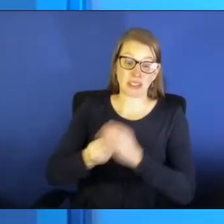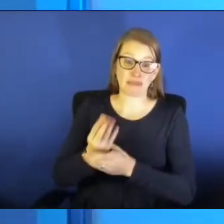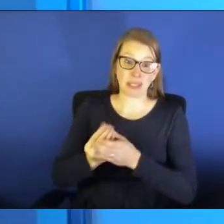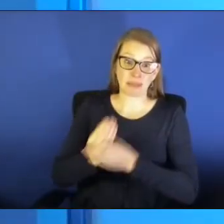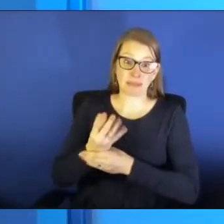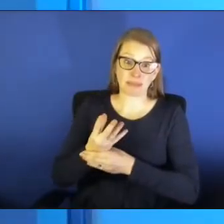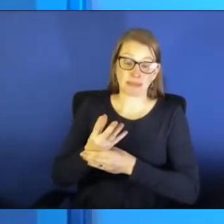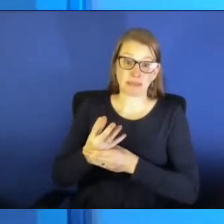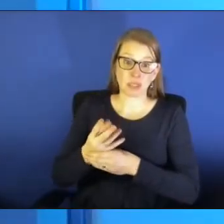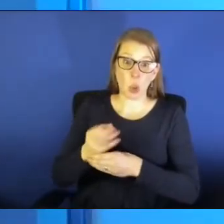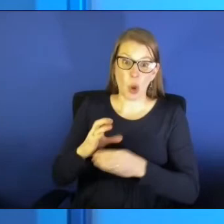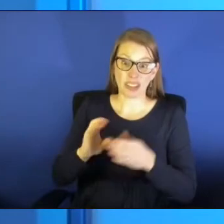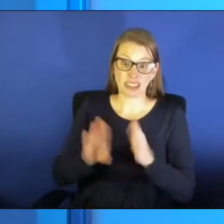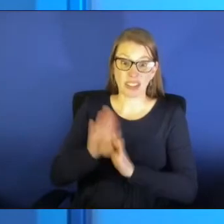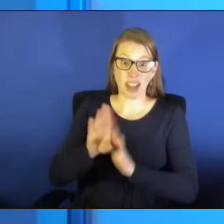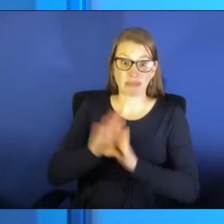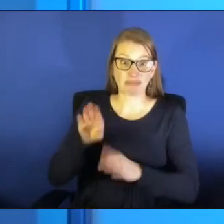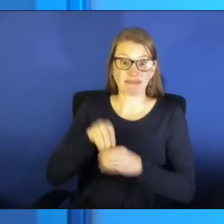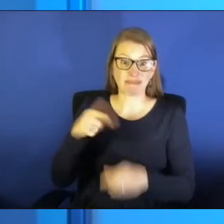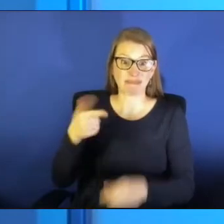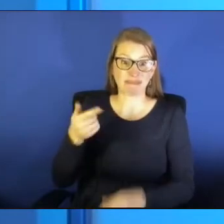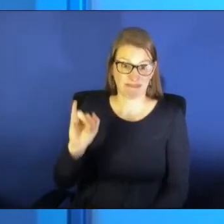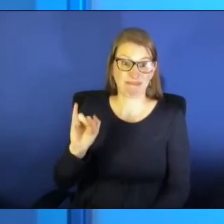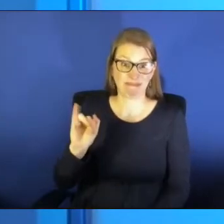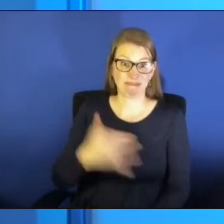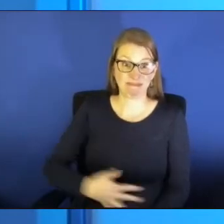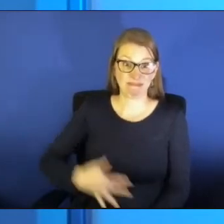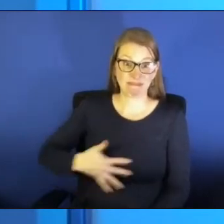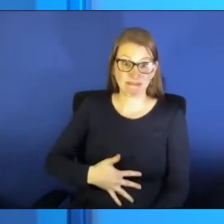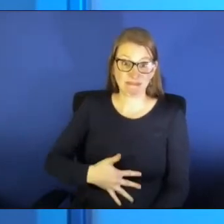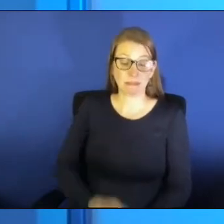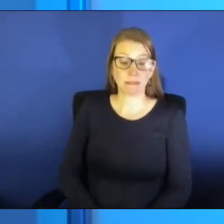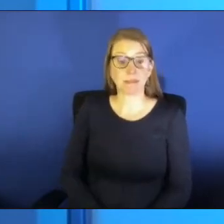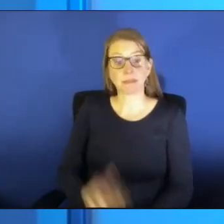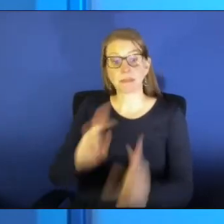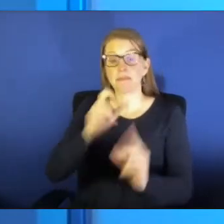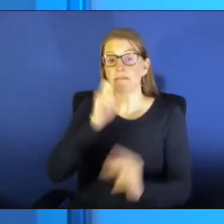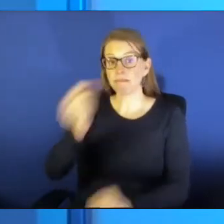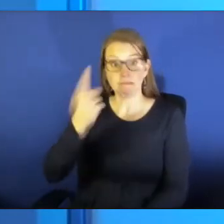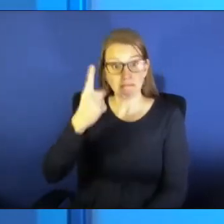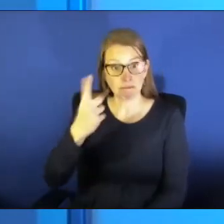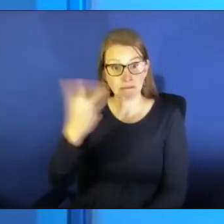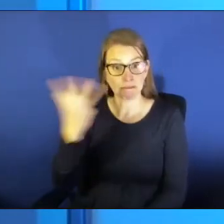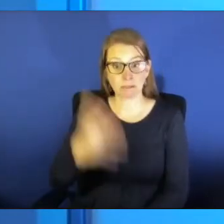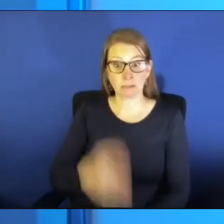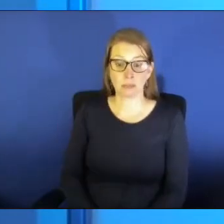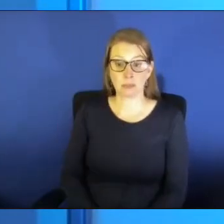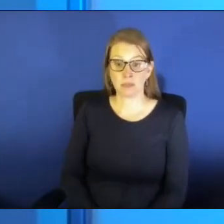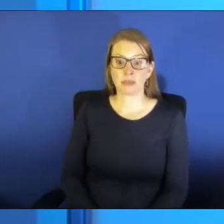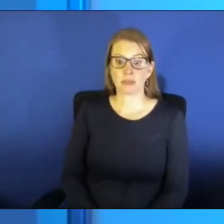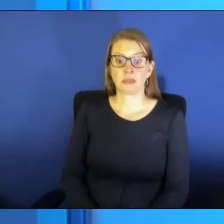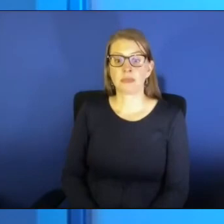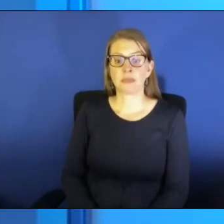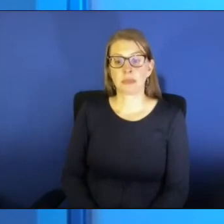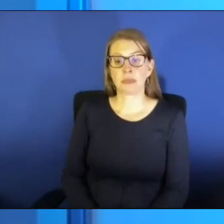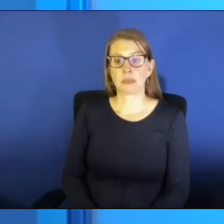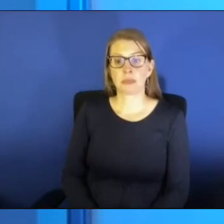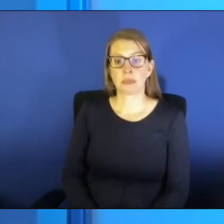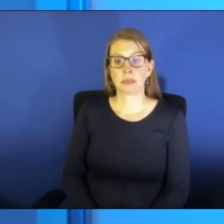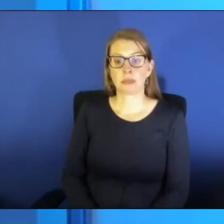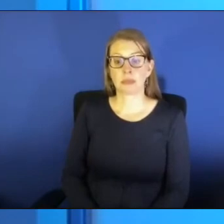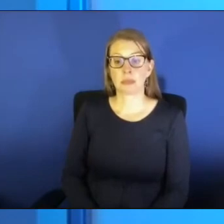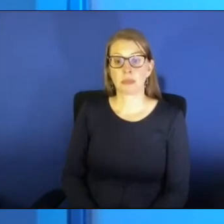The other thing that I think a lot of people don't understand is that the small intestine and the